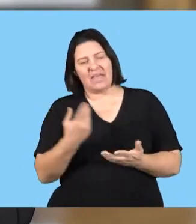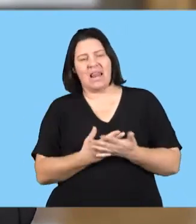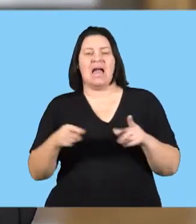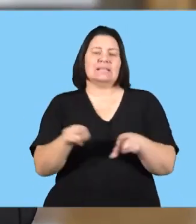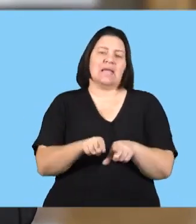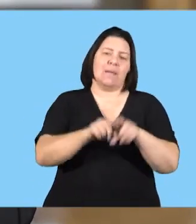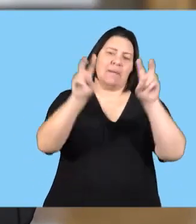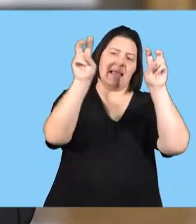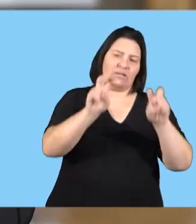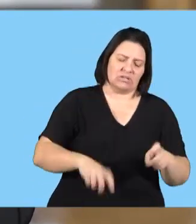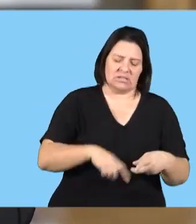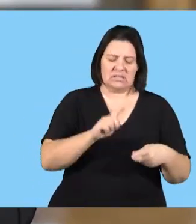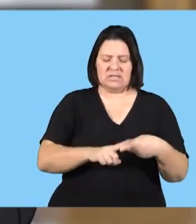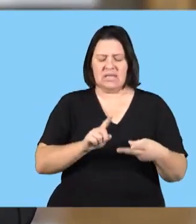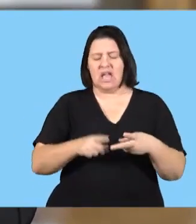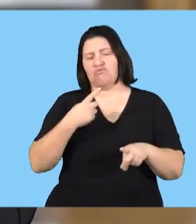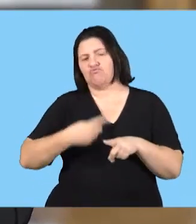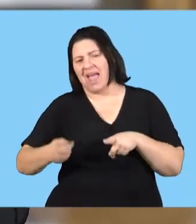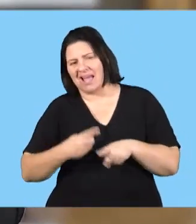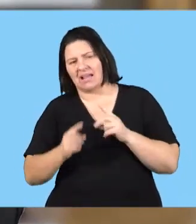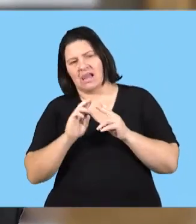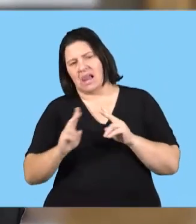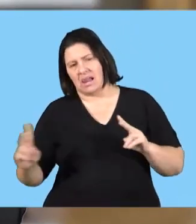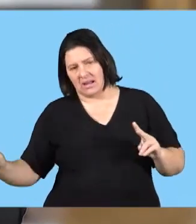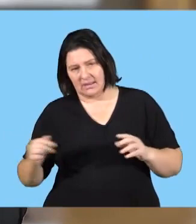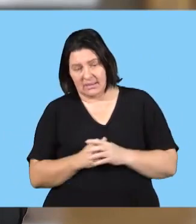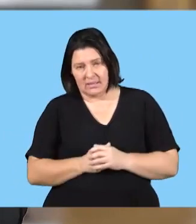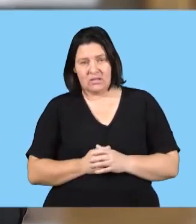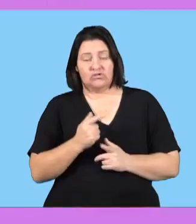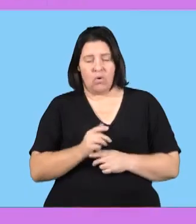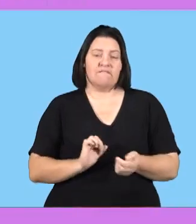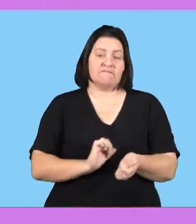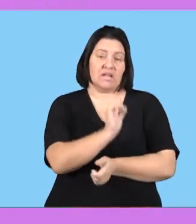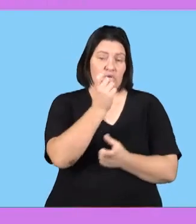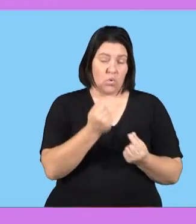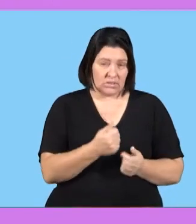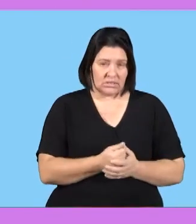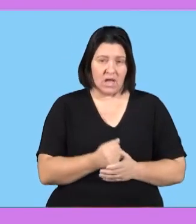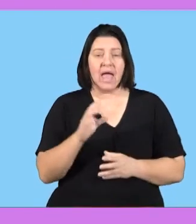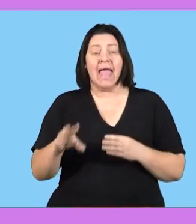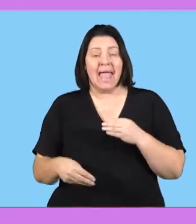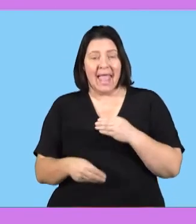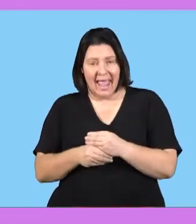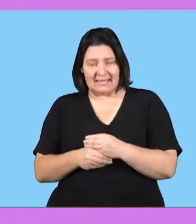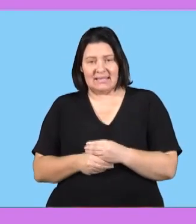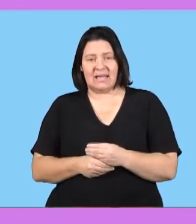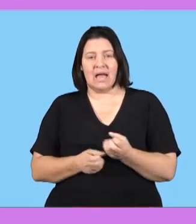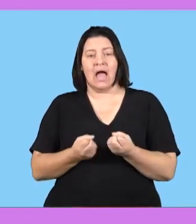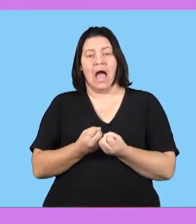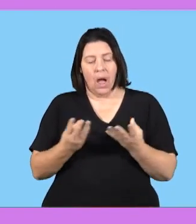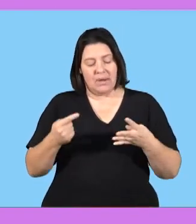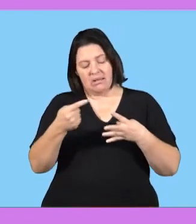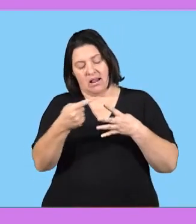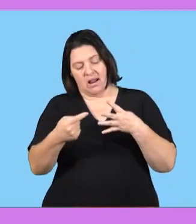like electricity, like the rental. So you take that fixed cost, you add it to the number